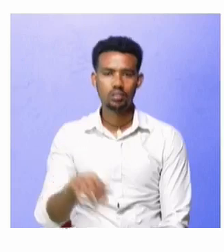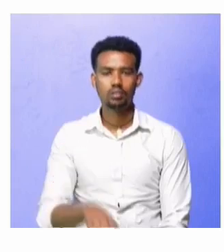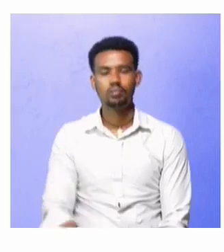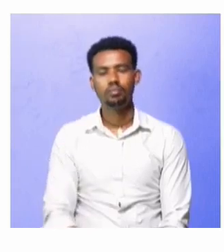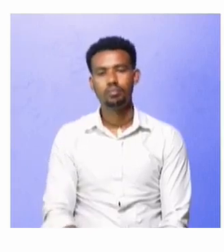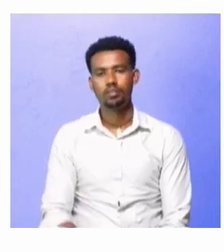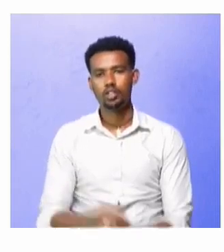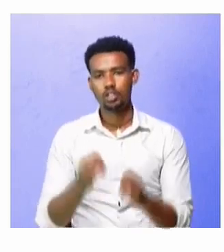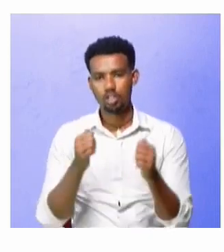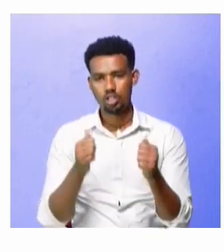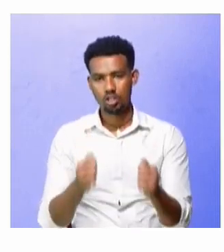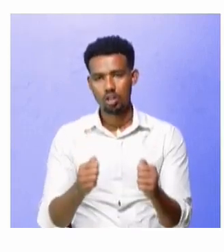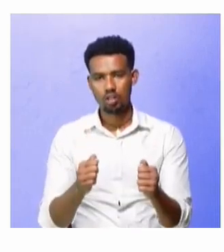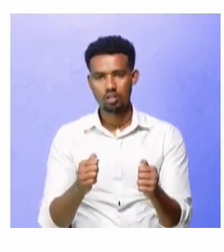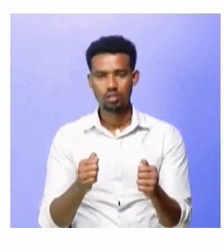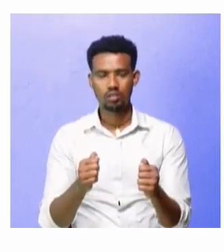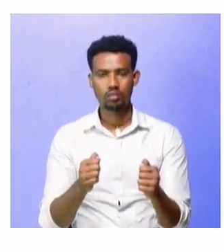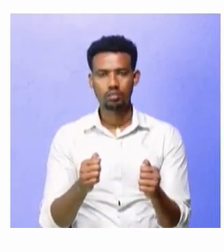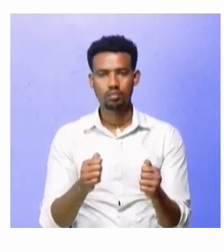strong